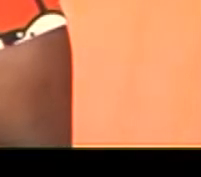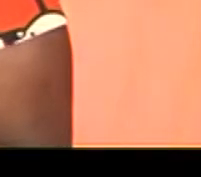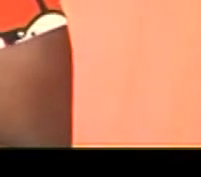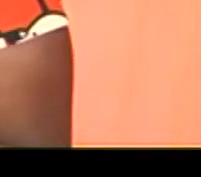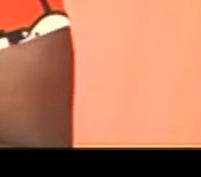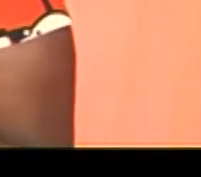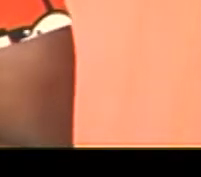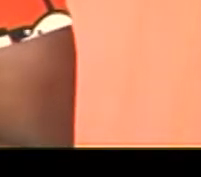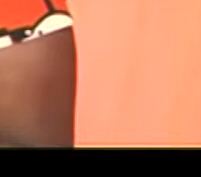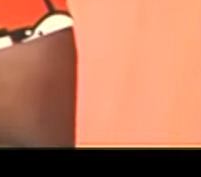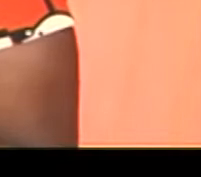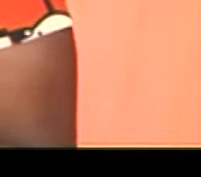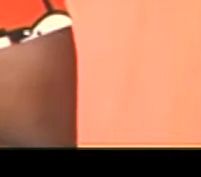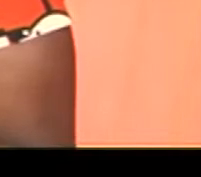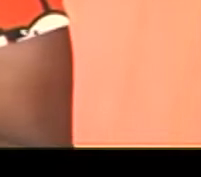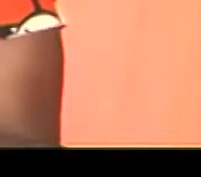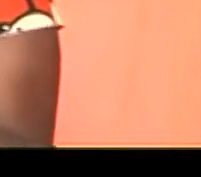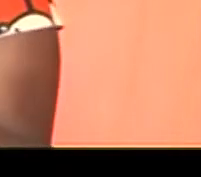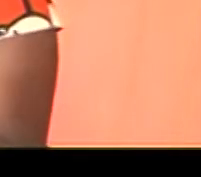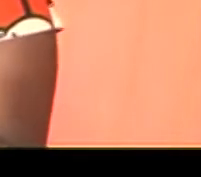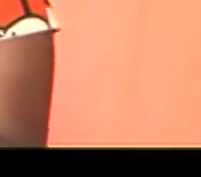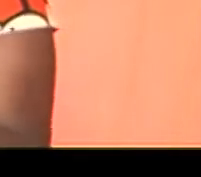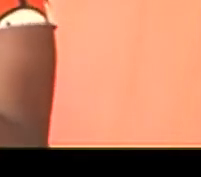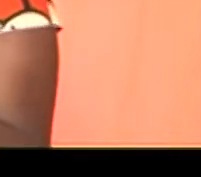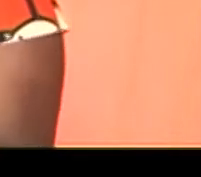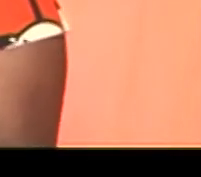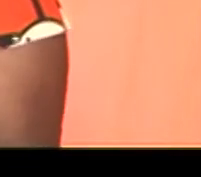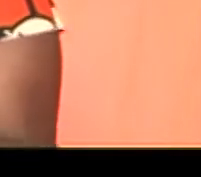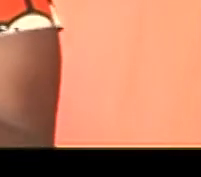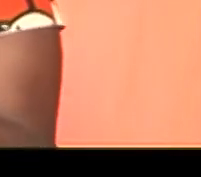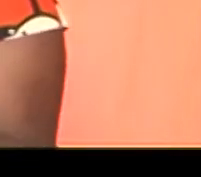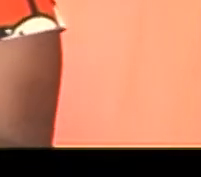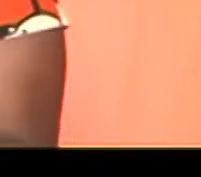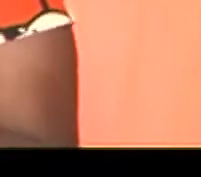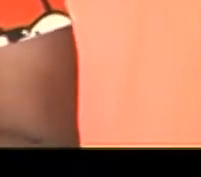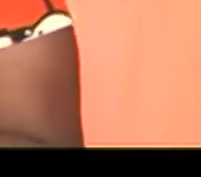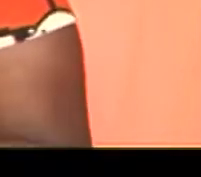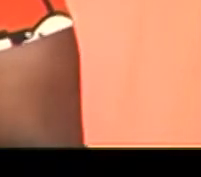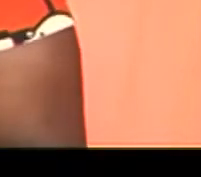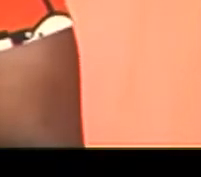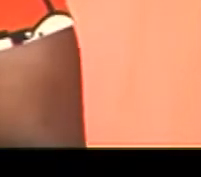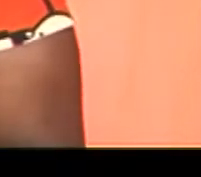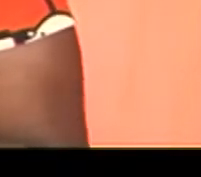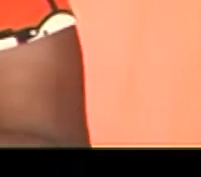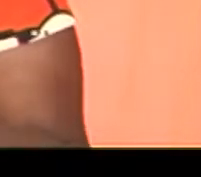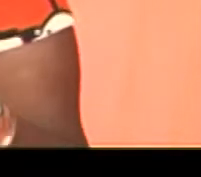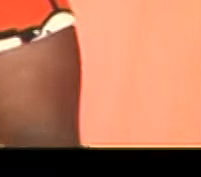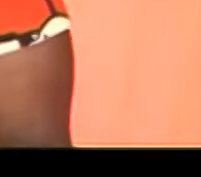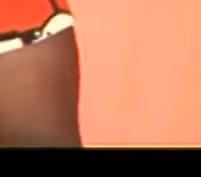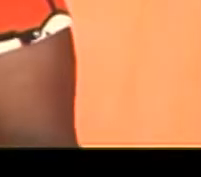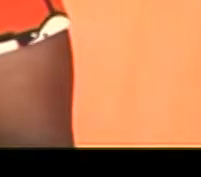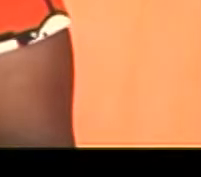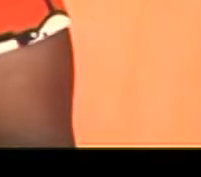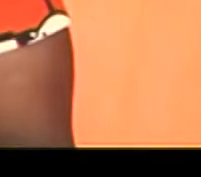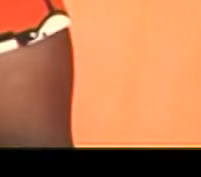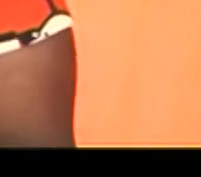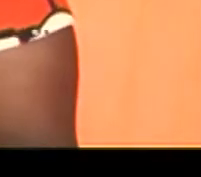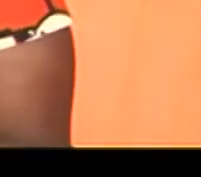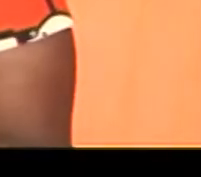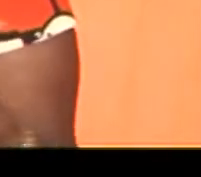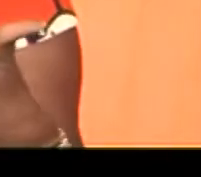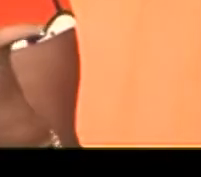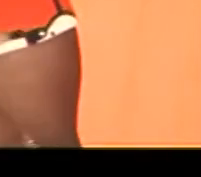intimidated by Goliath, and here's what's going on. But because the Lord is the shepherd of David, he was able to bring down